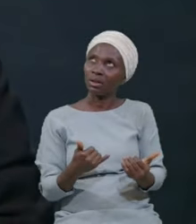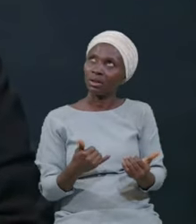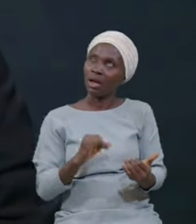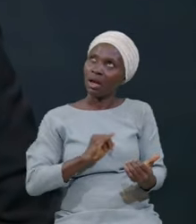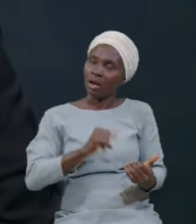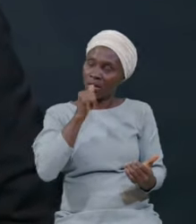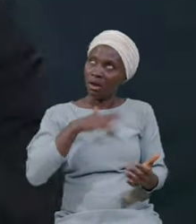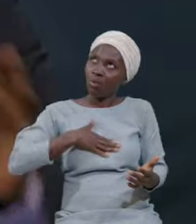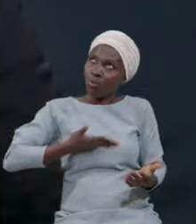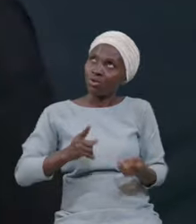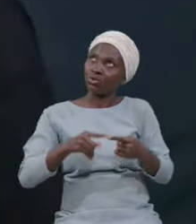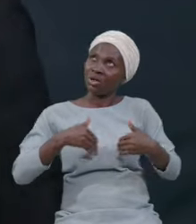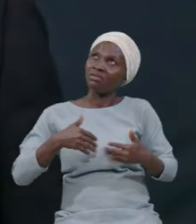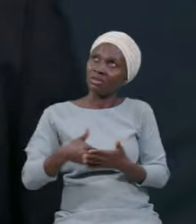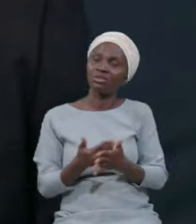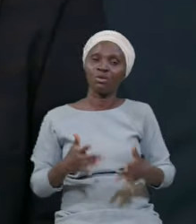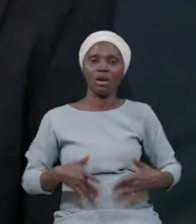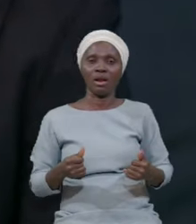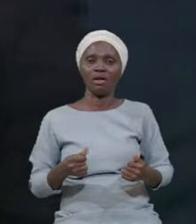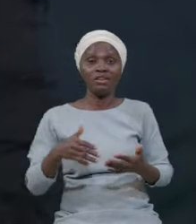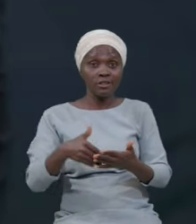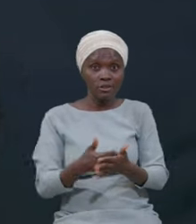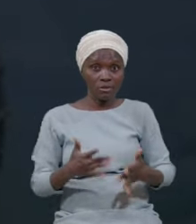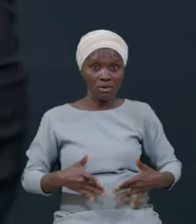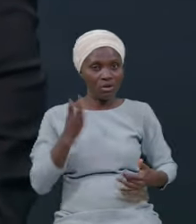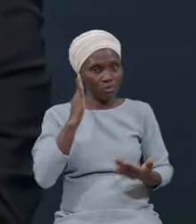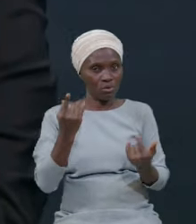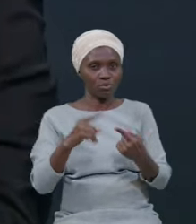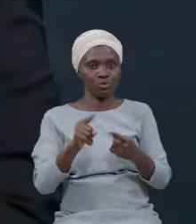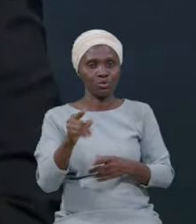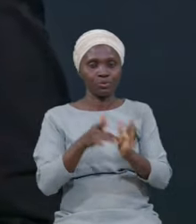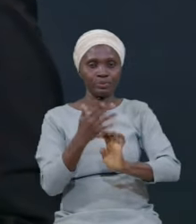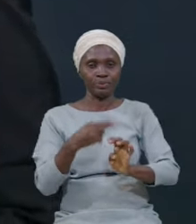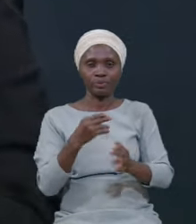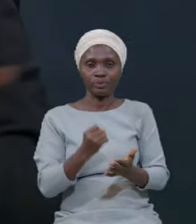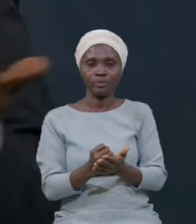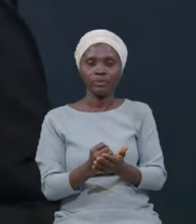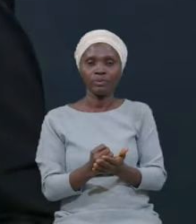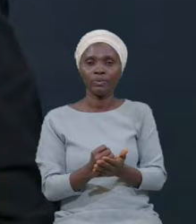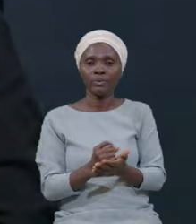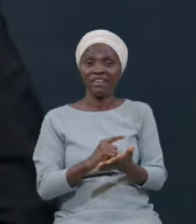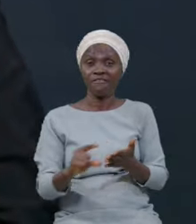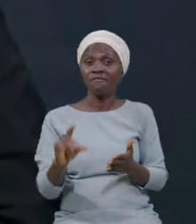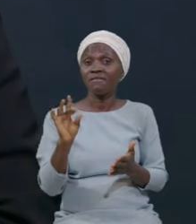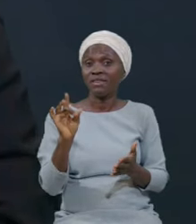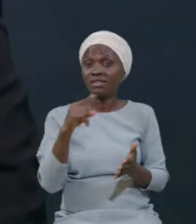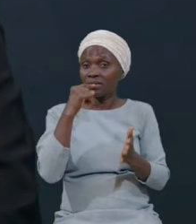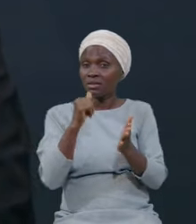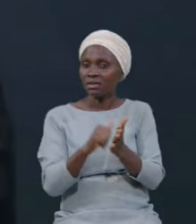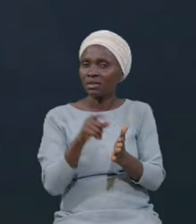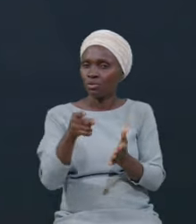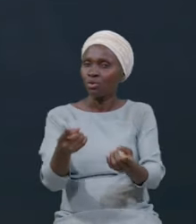to you. And then in verse 18, he says, come now and let us reason